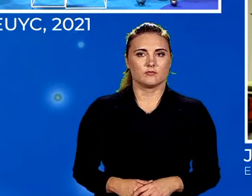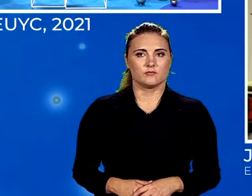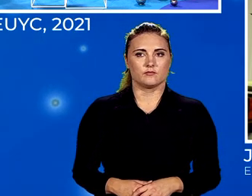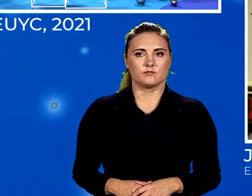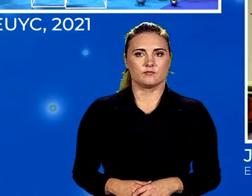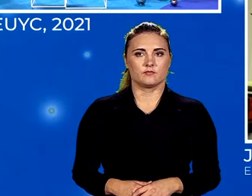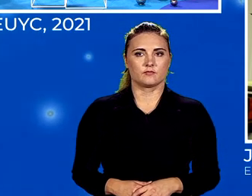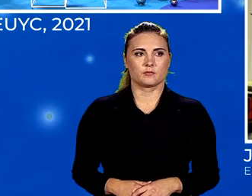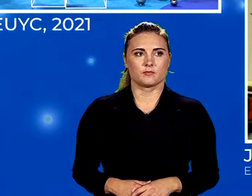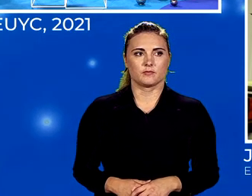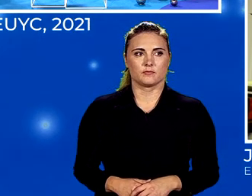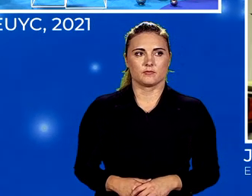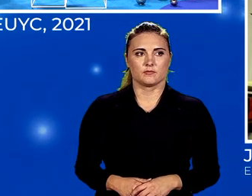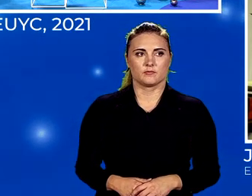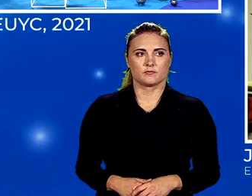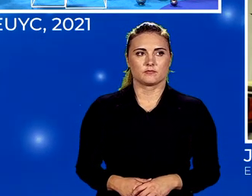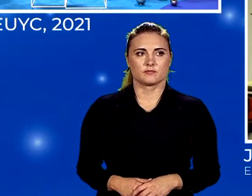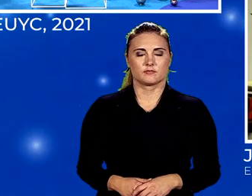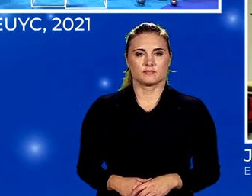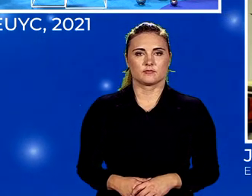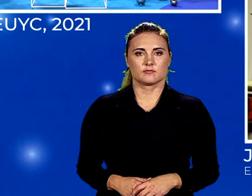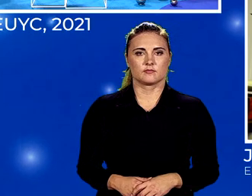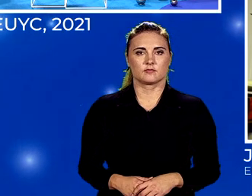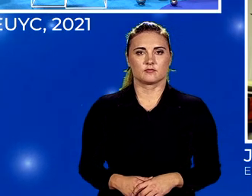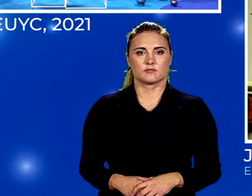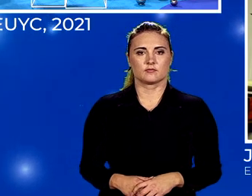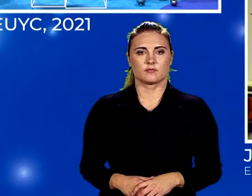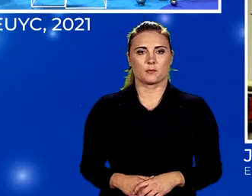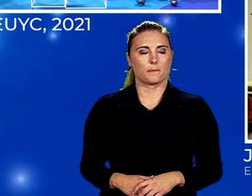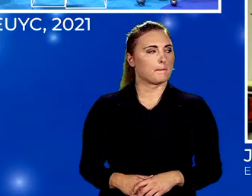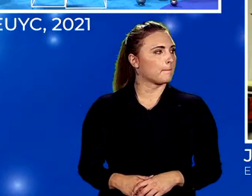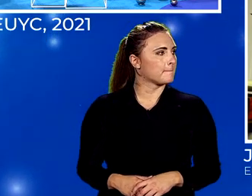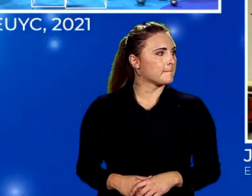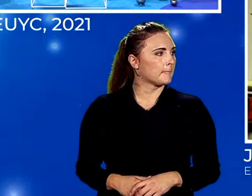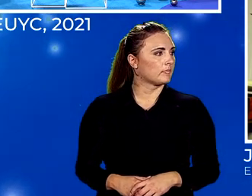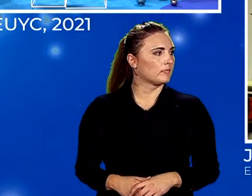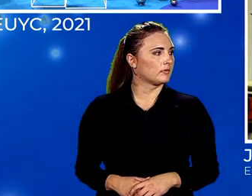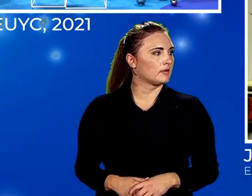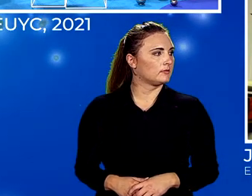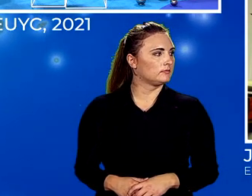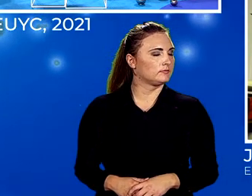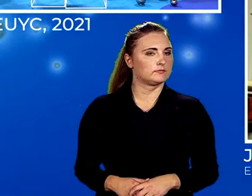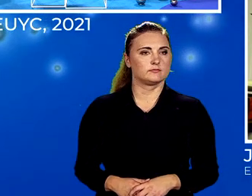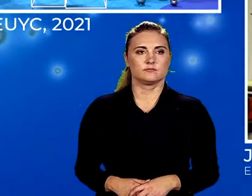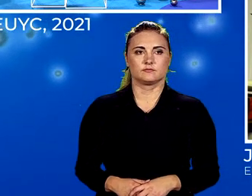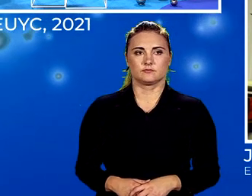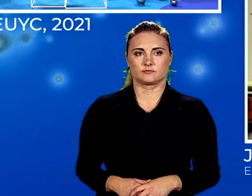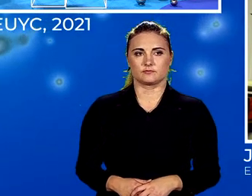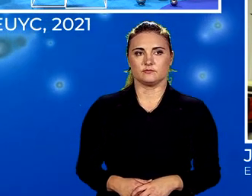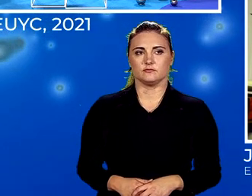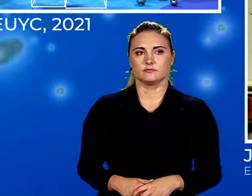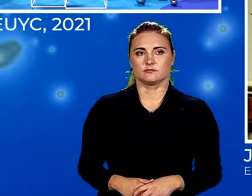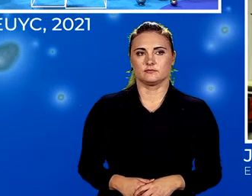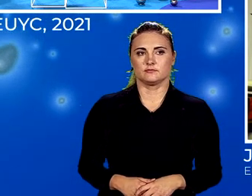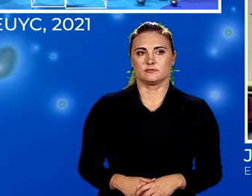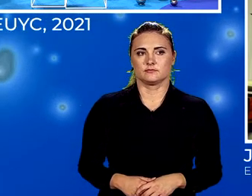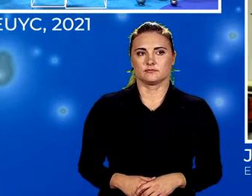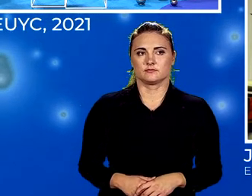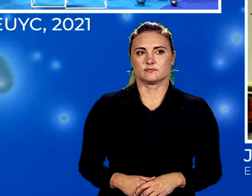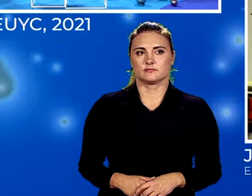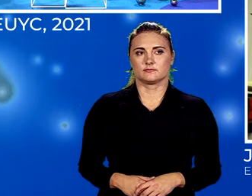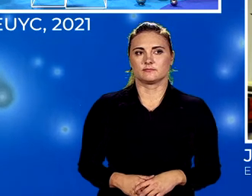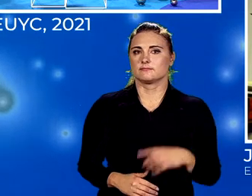Okay, we don't hear the feed yet. So I guess we can move on